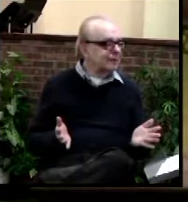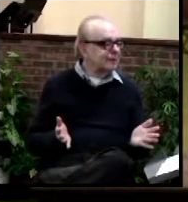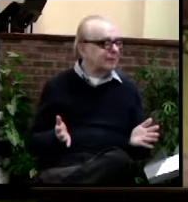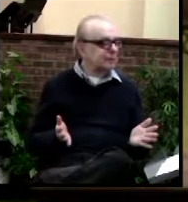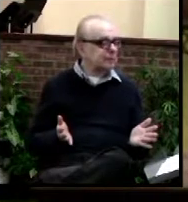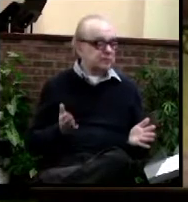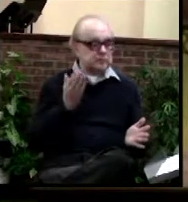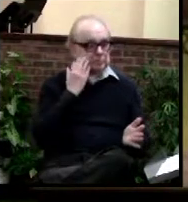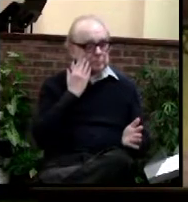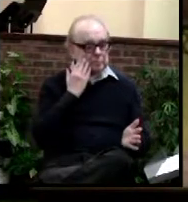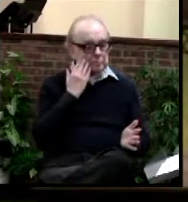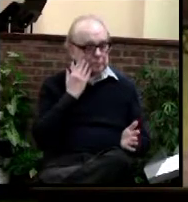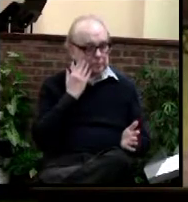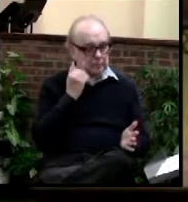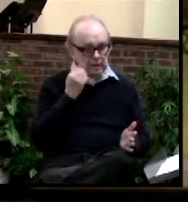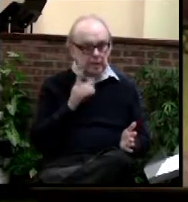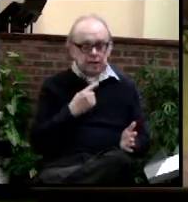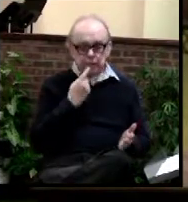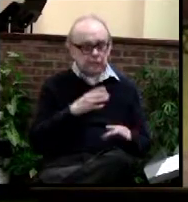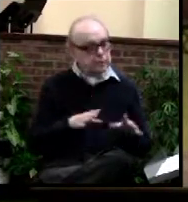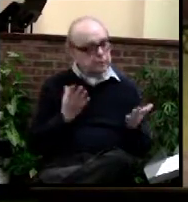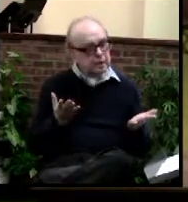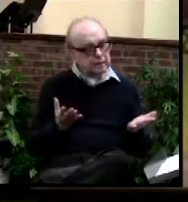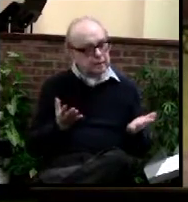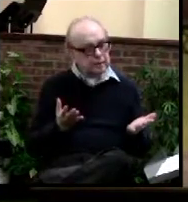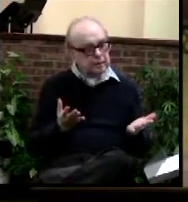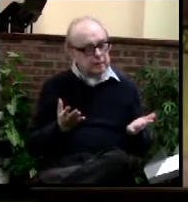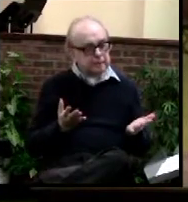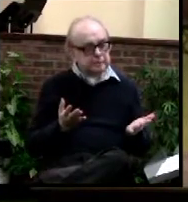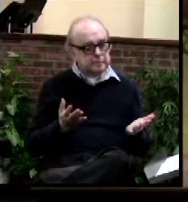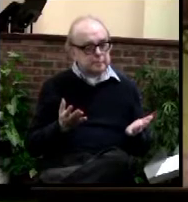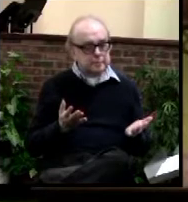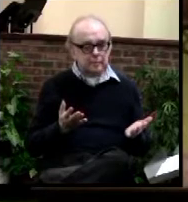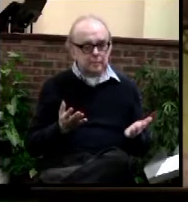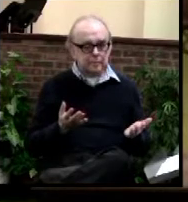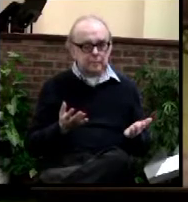You're not obeying what it is that God's told you to do. Okay? So